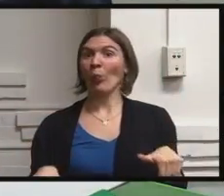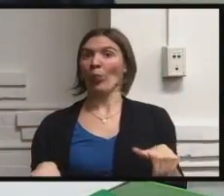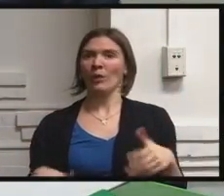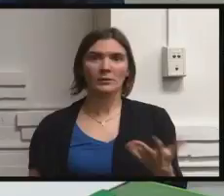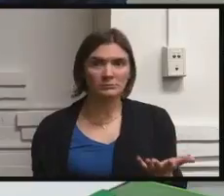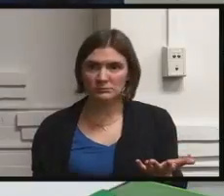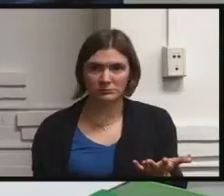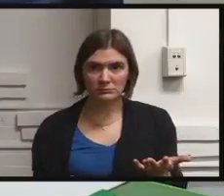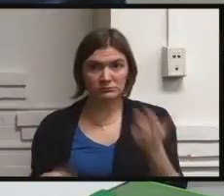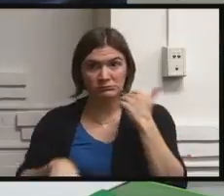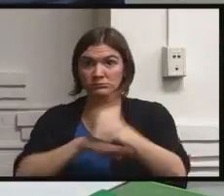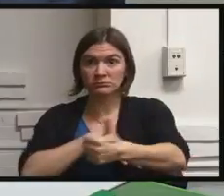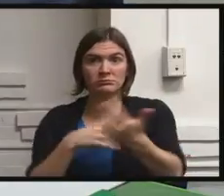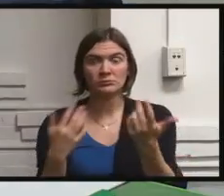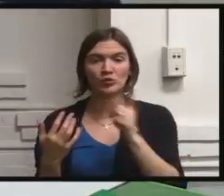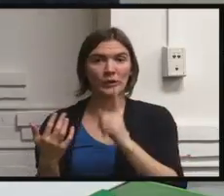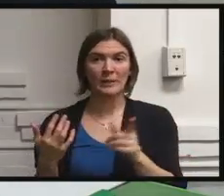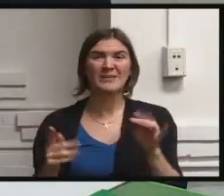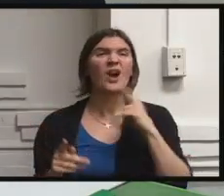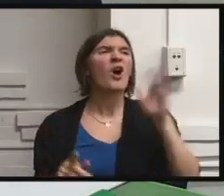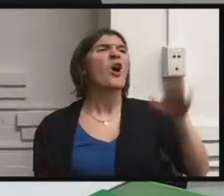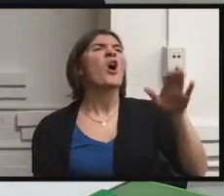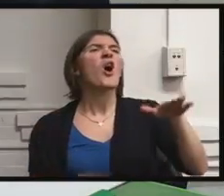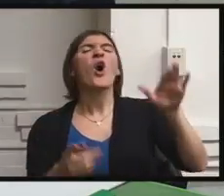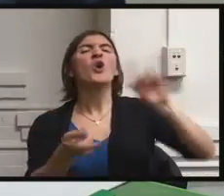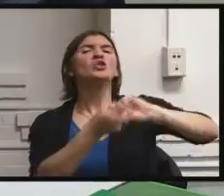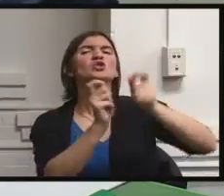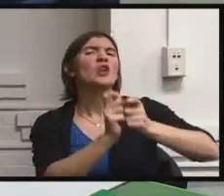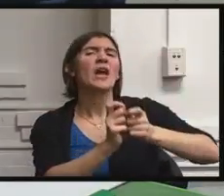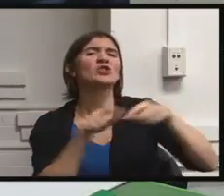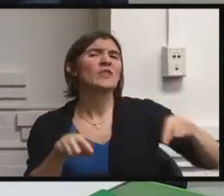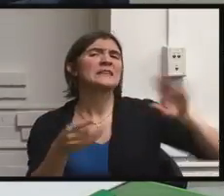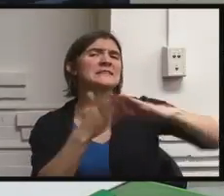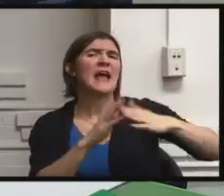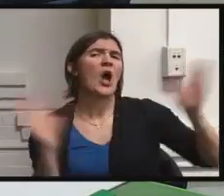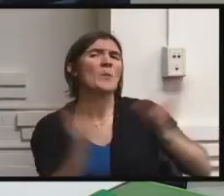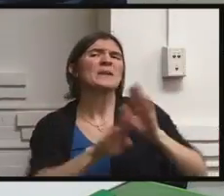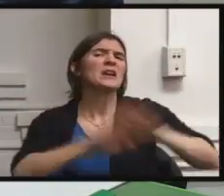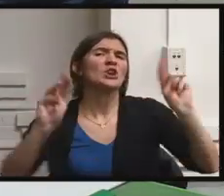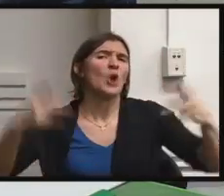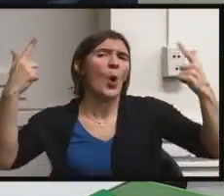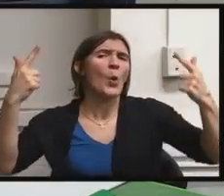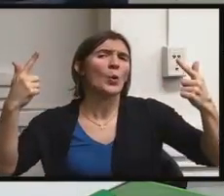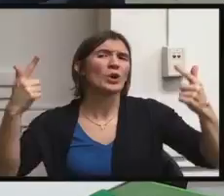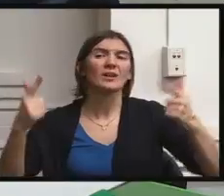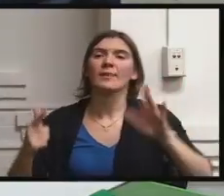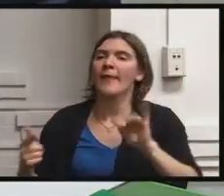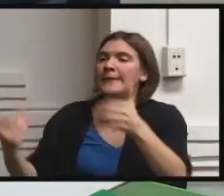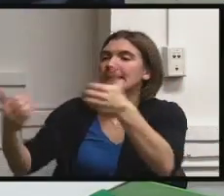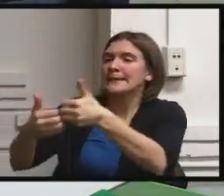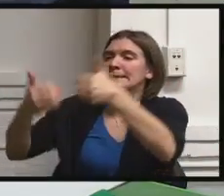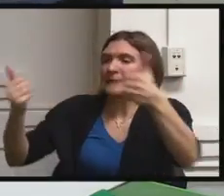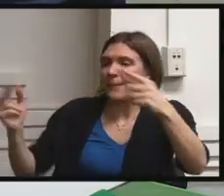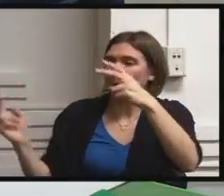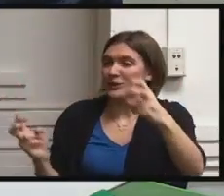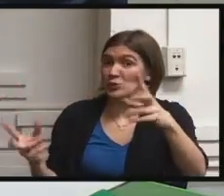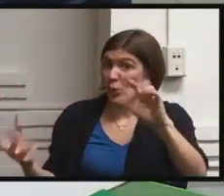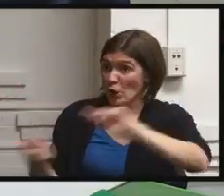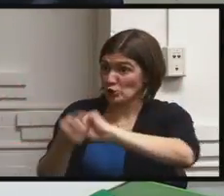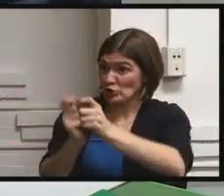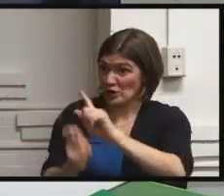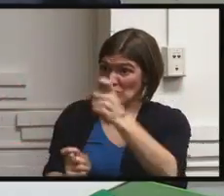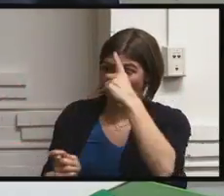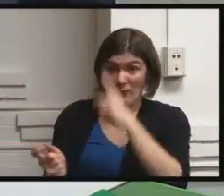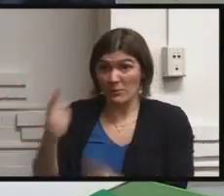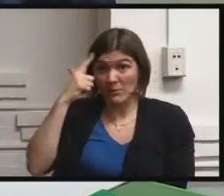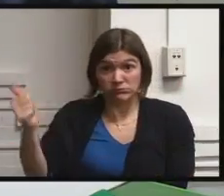Again, you know, and people have said, you know, well, maybe we should change our form of government. Well, that's a whole nother question. If people want to go